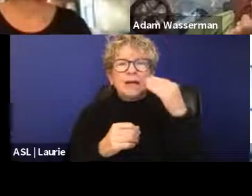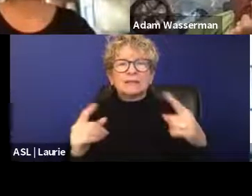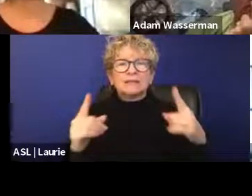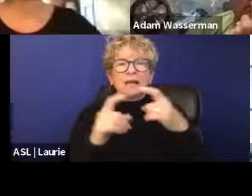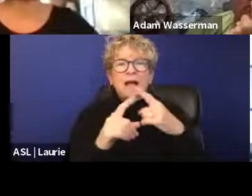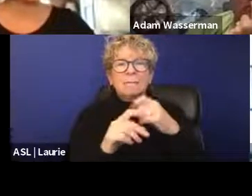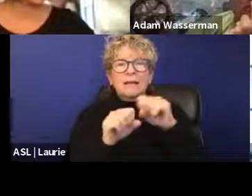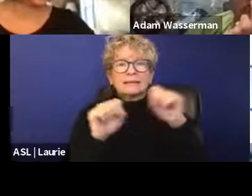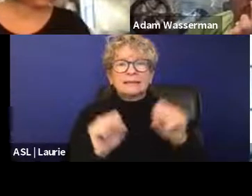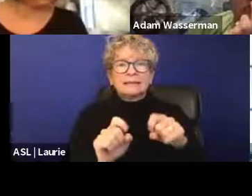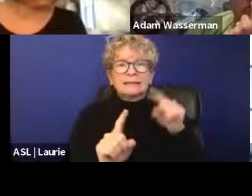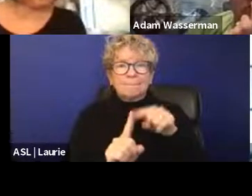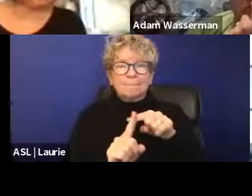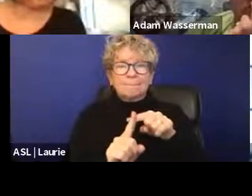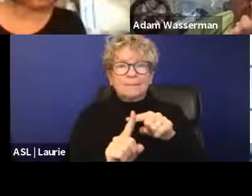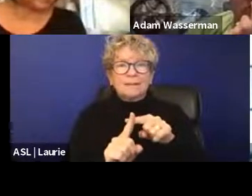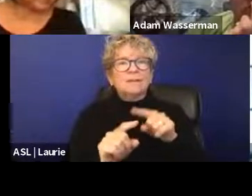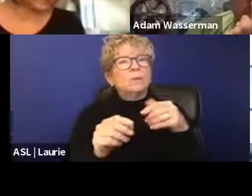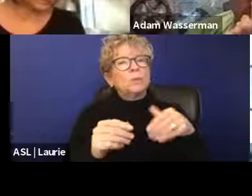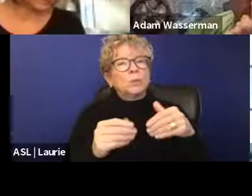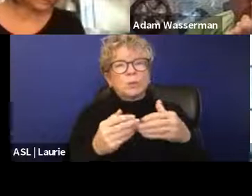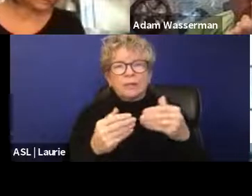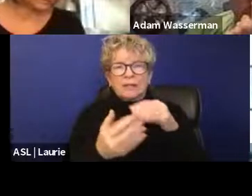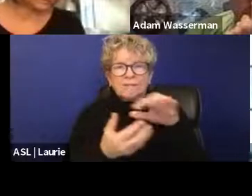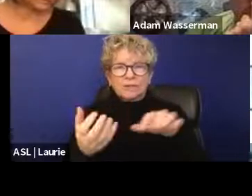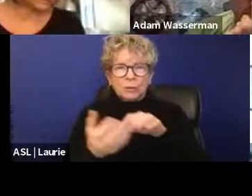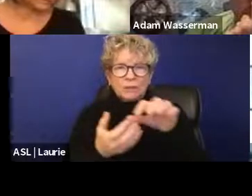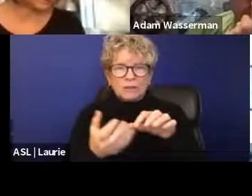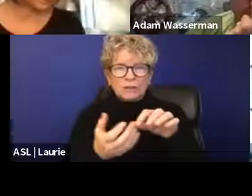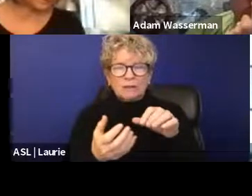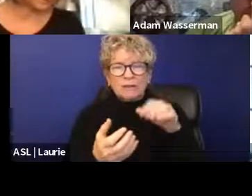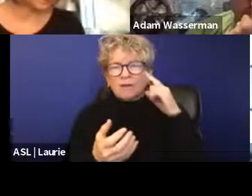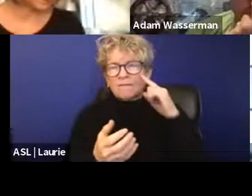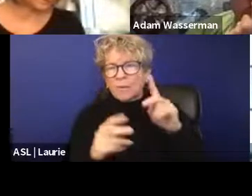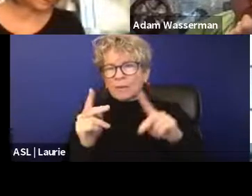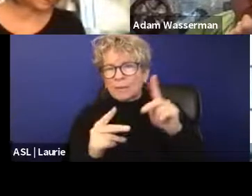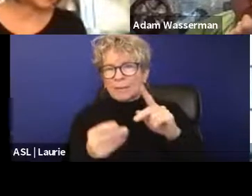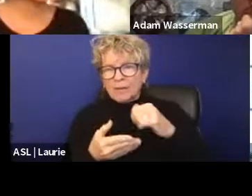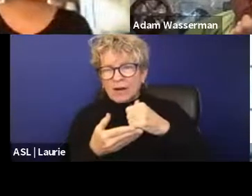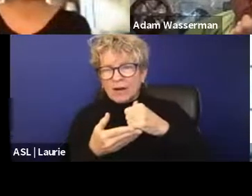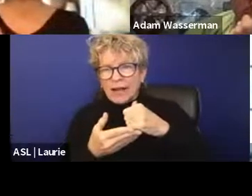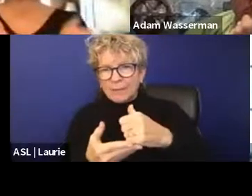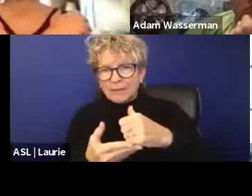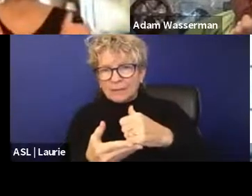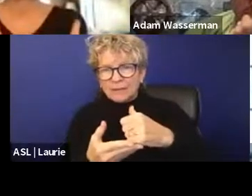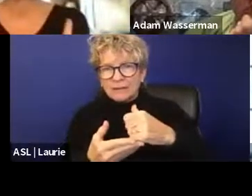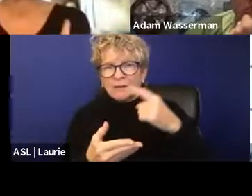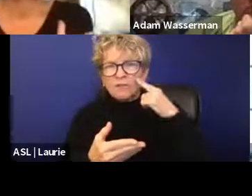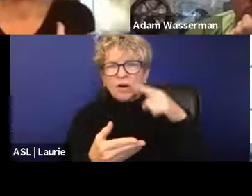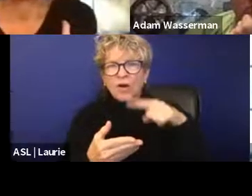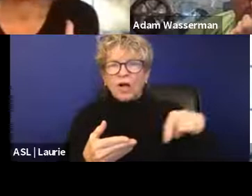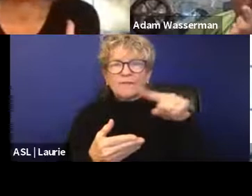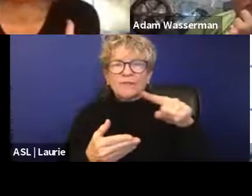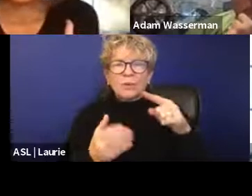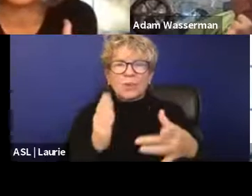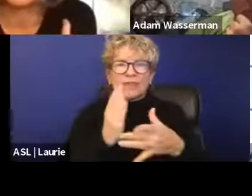system, it can be very confusing, not only to those helping for all of you on the technical side here,